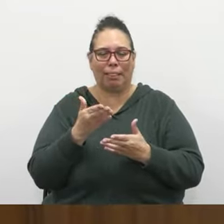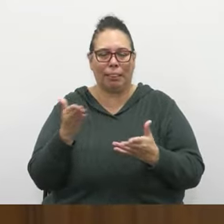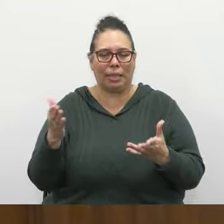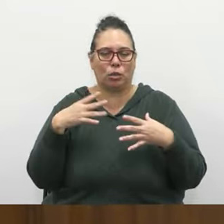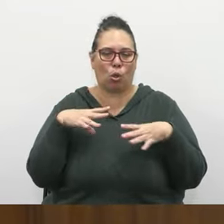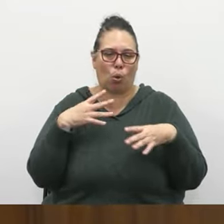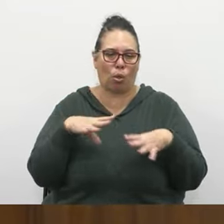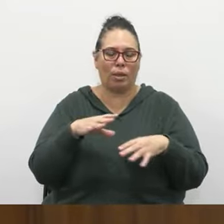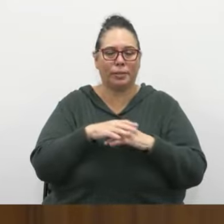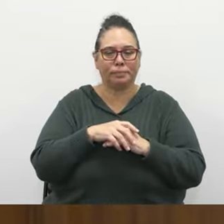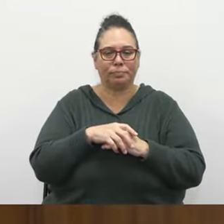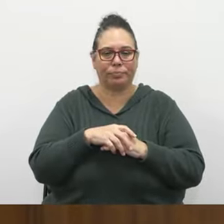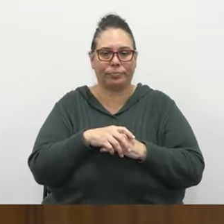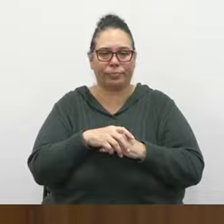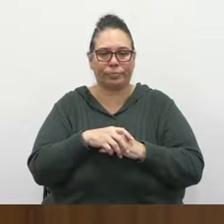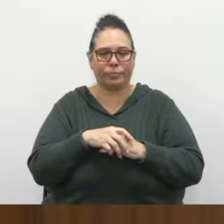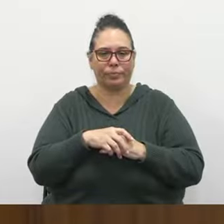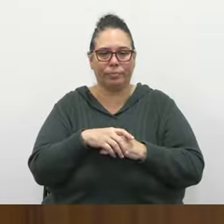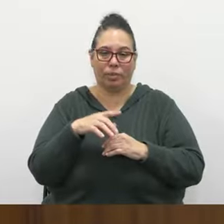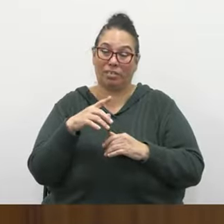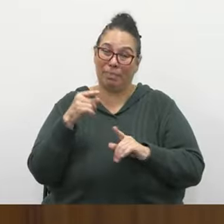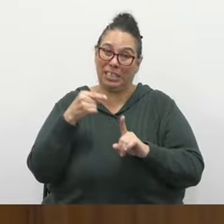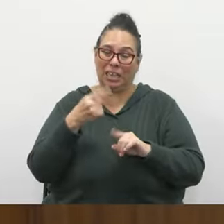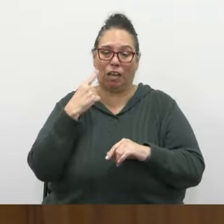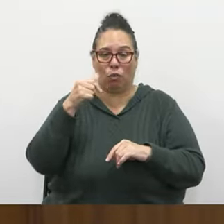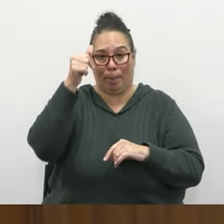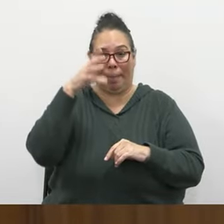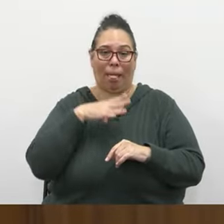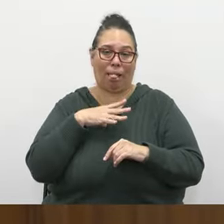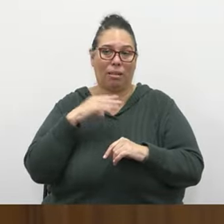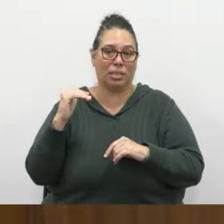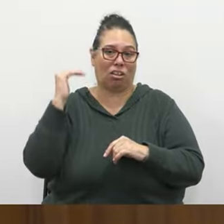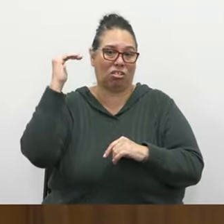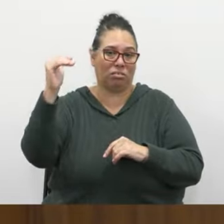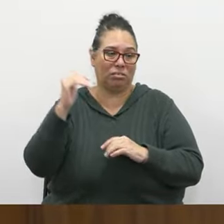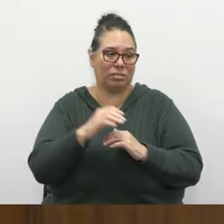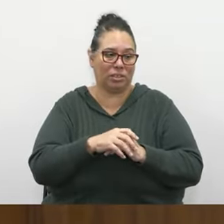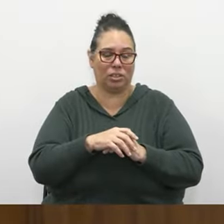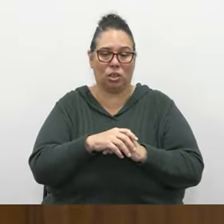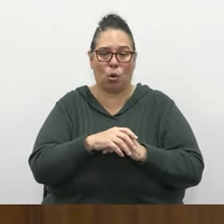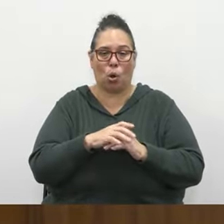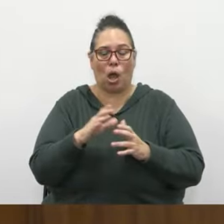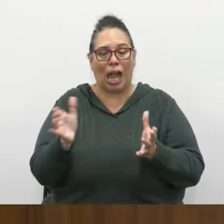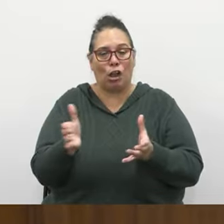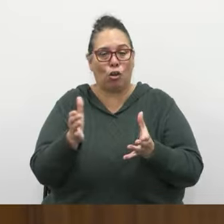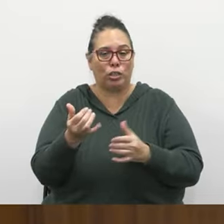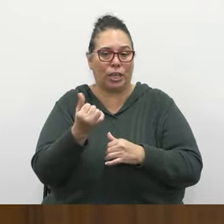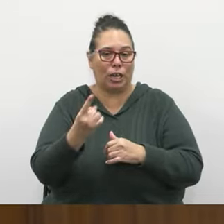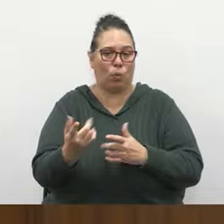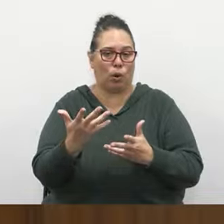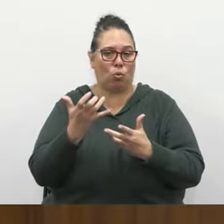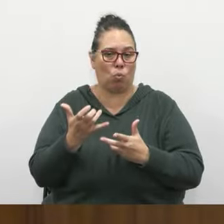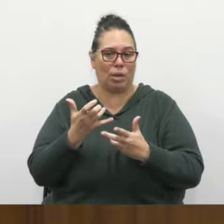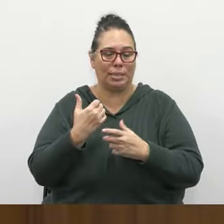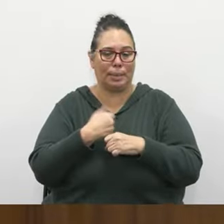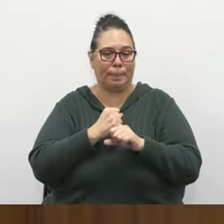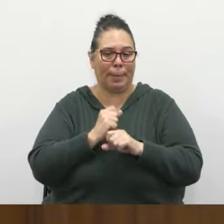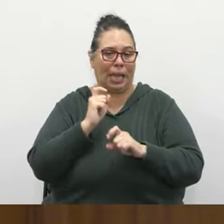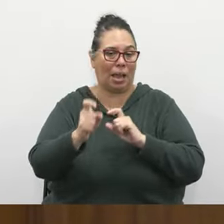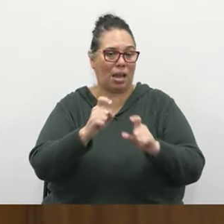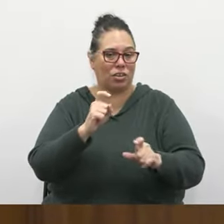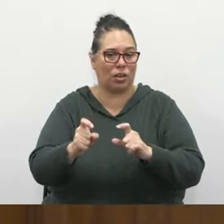items, particularly for males, for adult males. So encourage anyone that wants to reach out and make a donation to contact Long Beach School